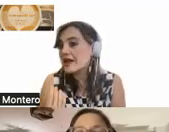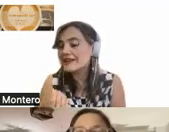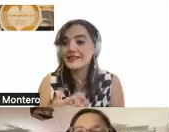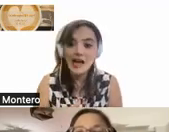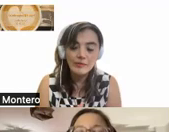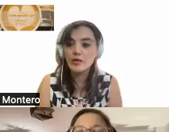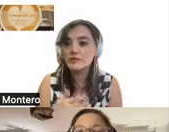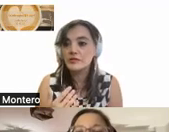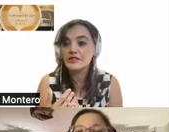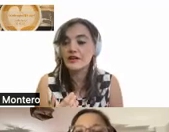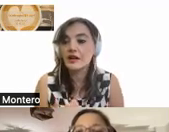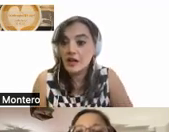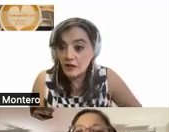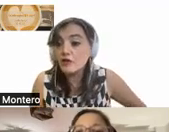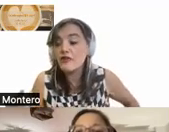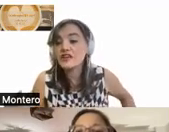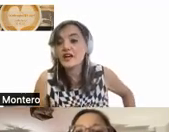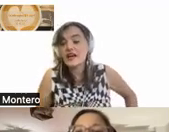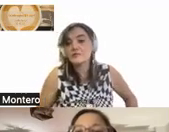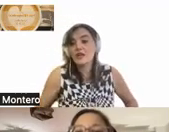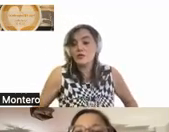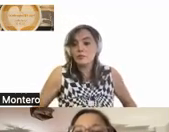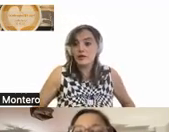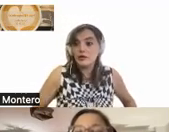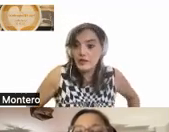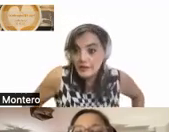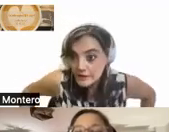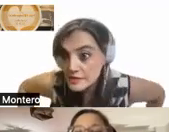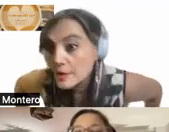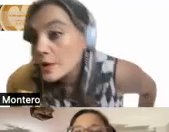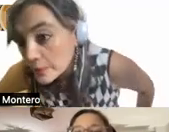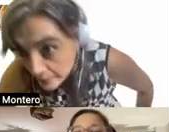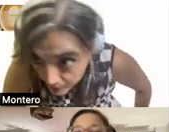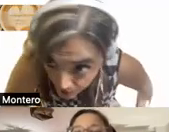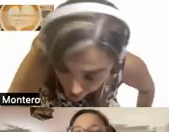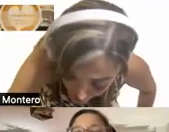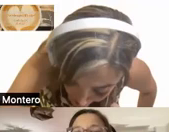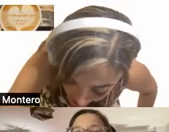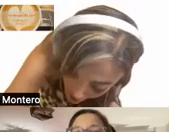feel okay and happy and optimistic, if your fascia has made your body look like this,